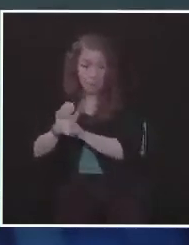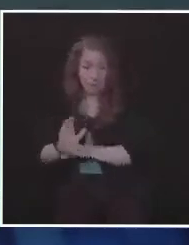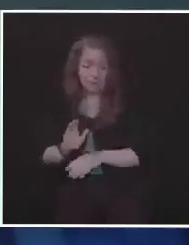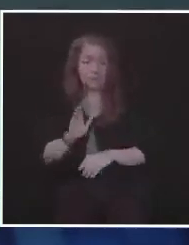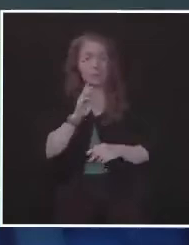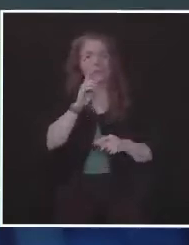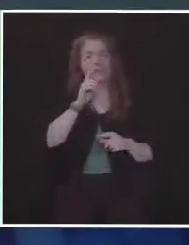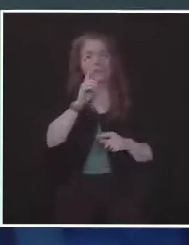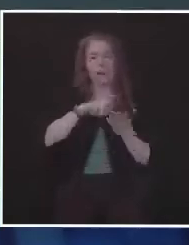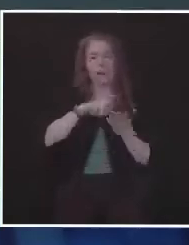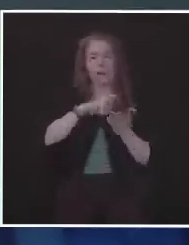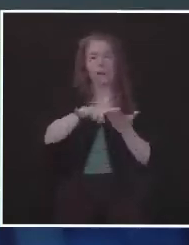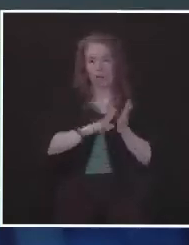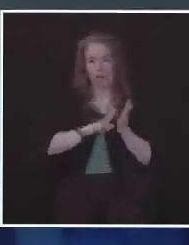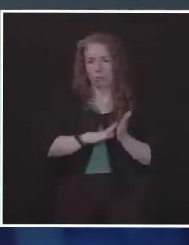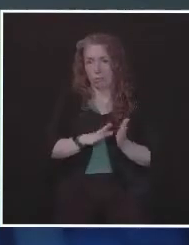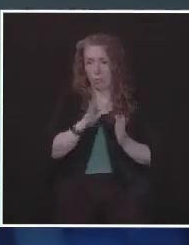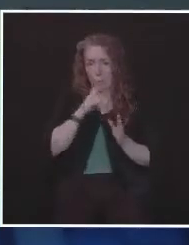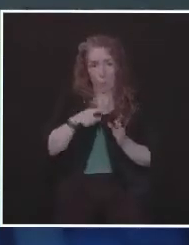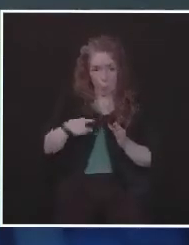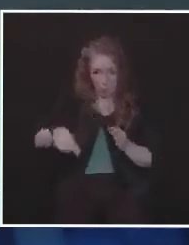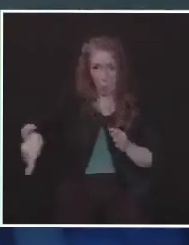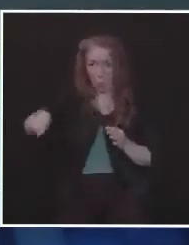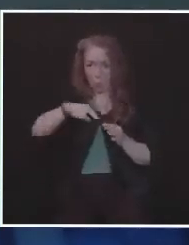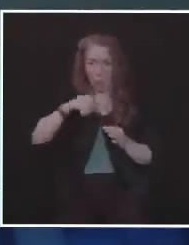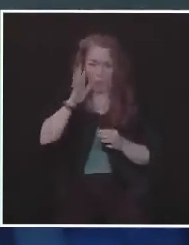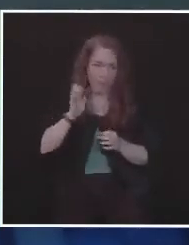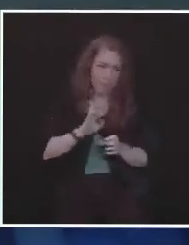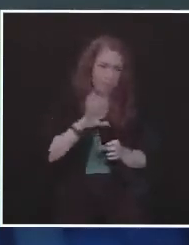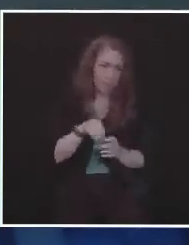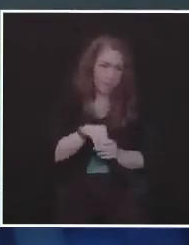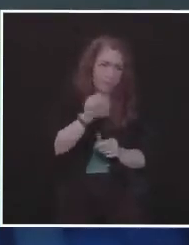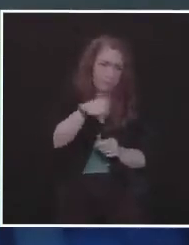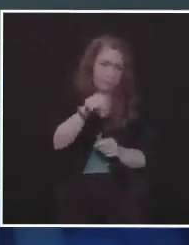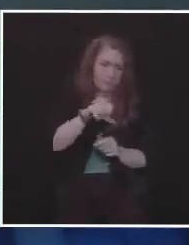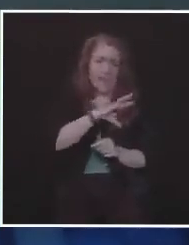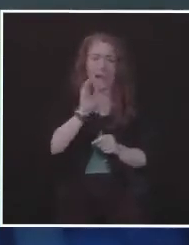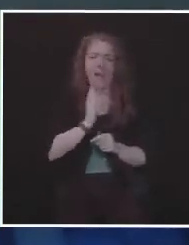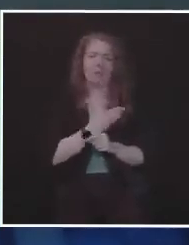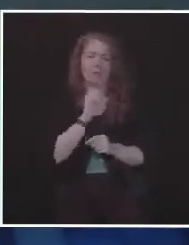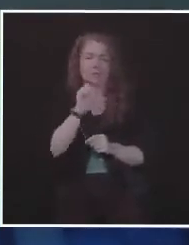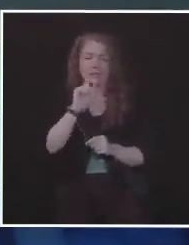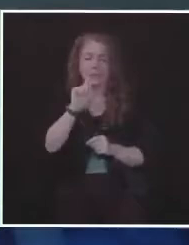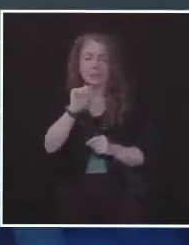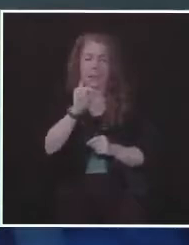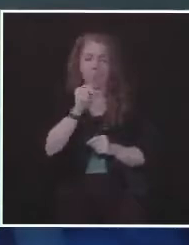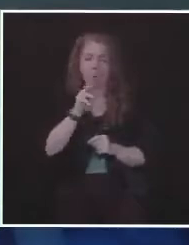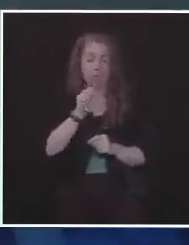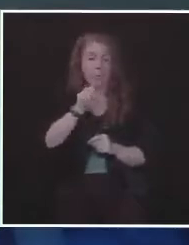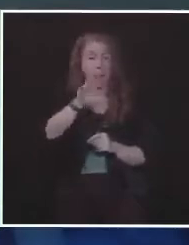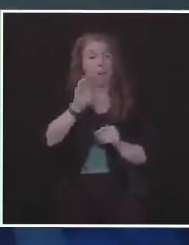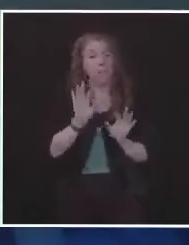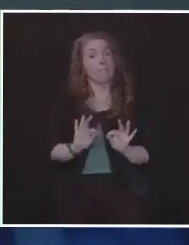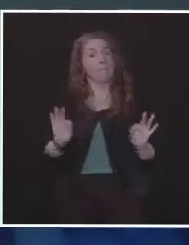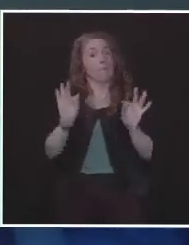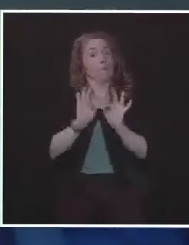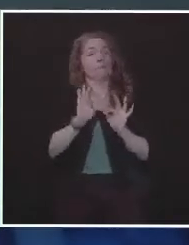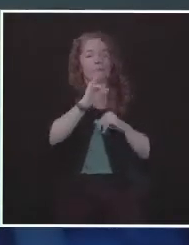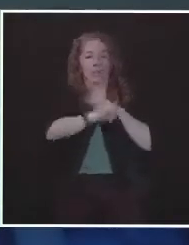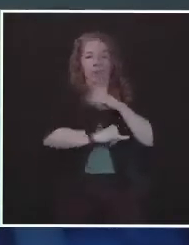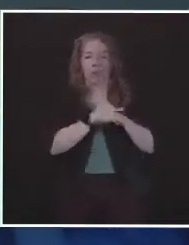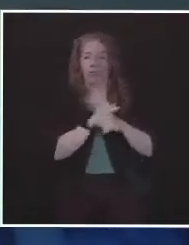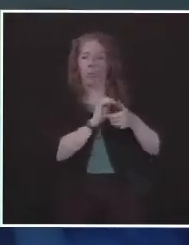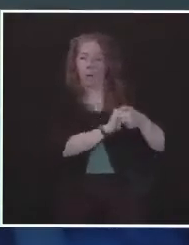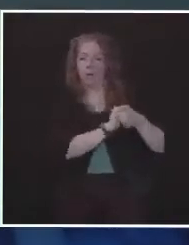be involved, including our stakeholders. And also central to that are international commercial partners as well,